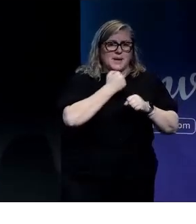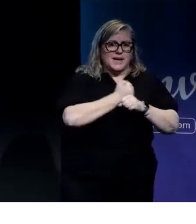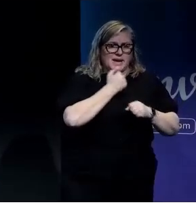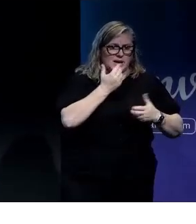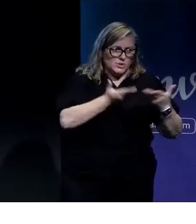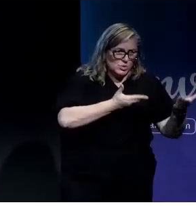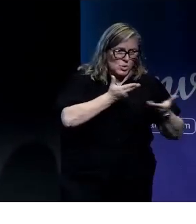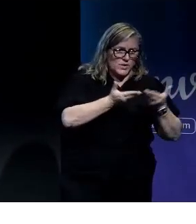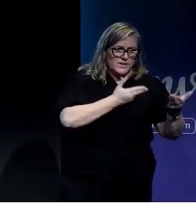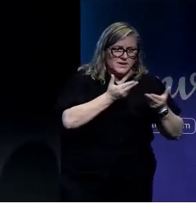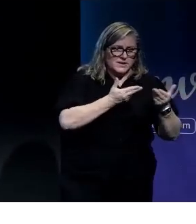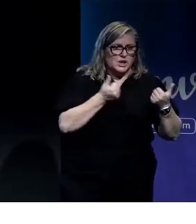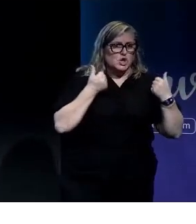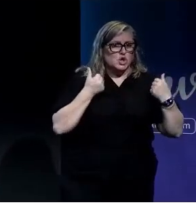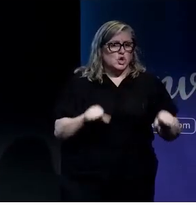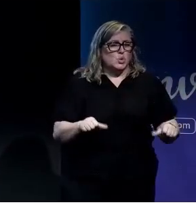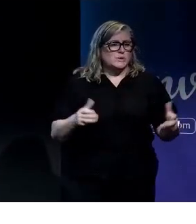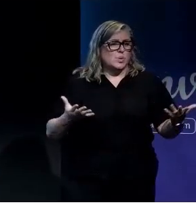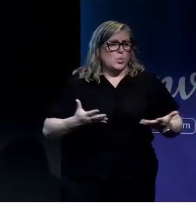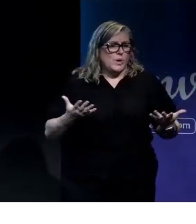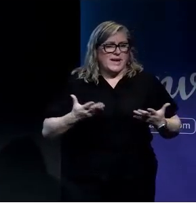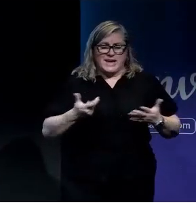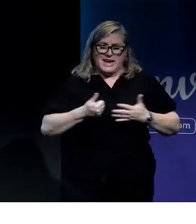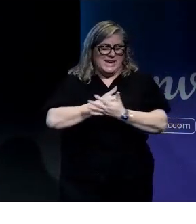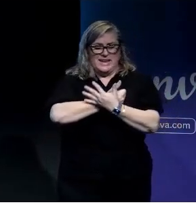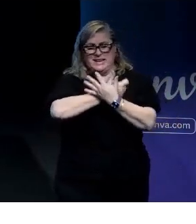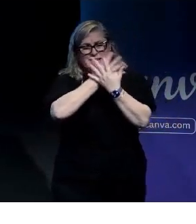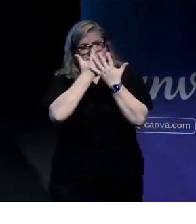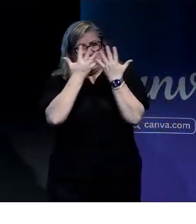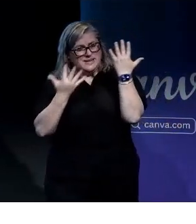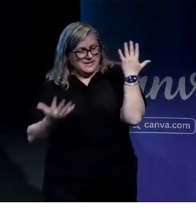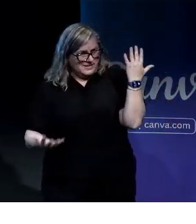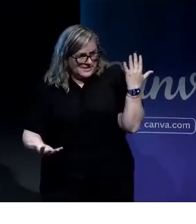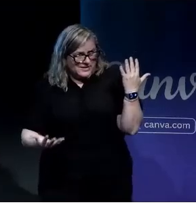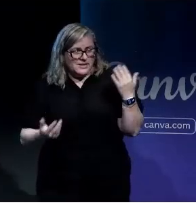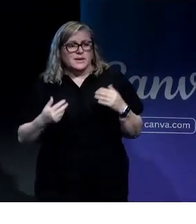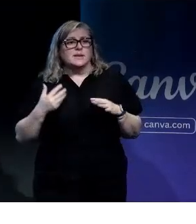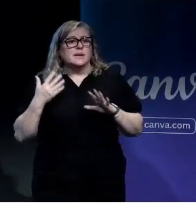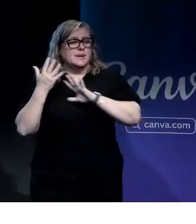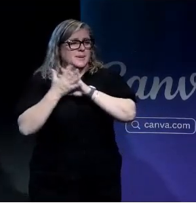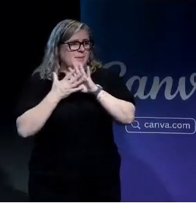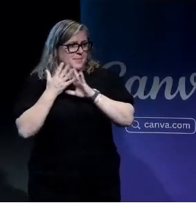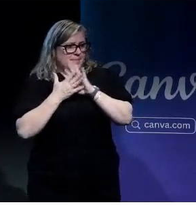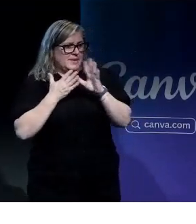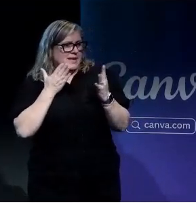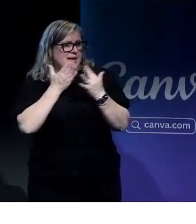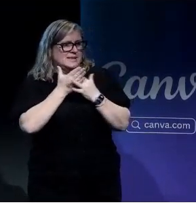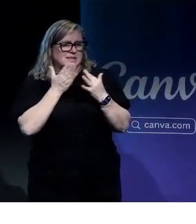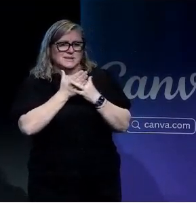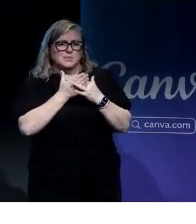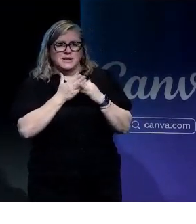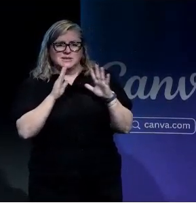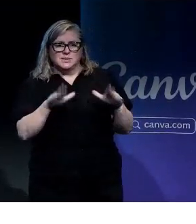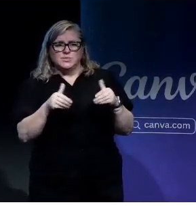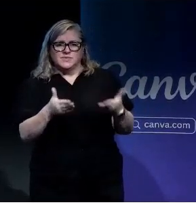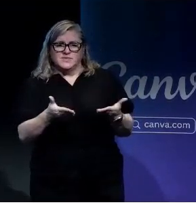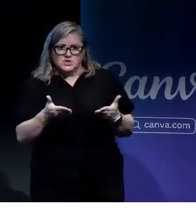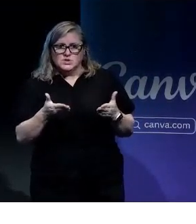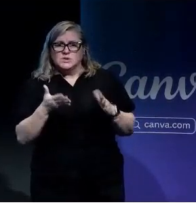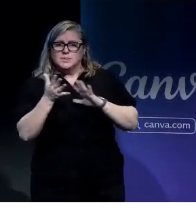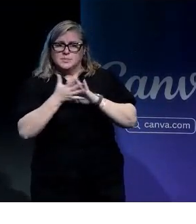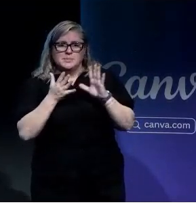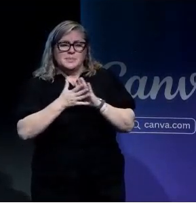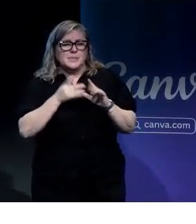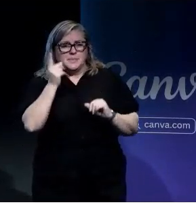services that will be used in any of those things. There should be an accessibility provision that requires that those people have